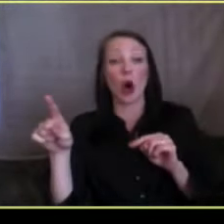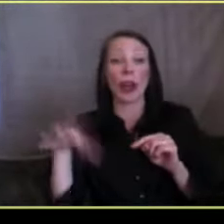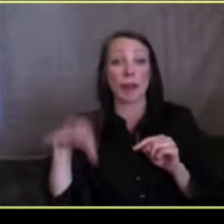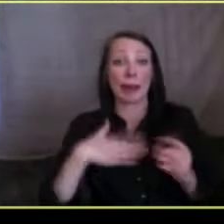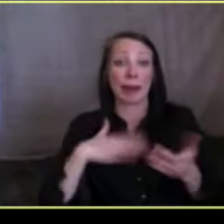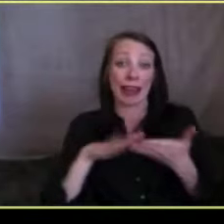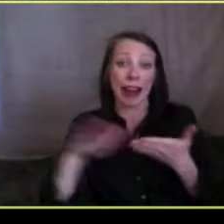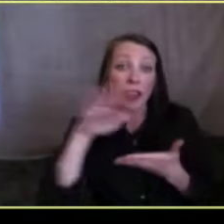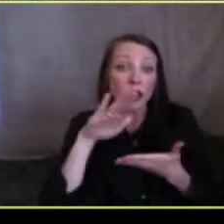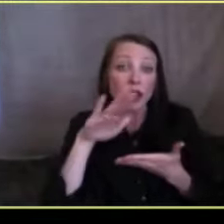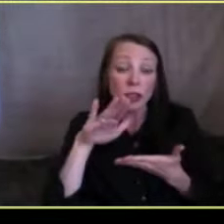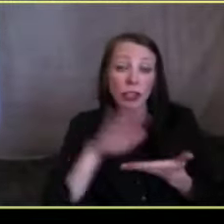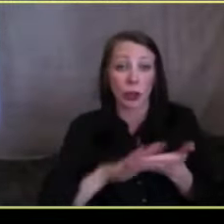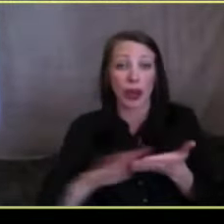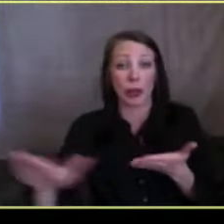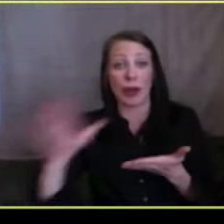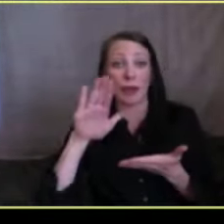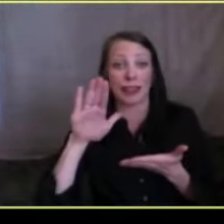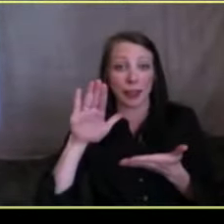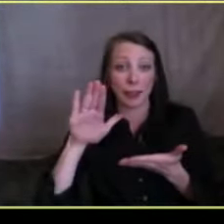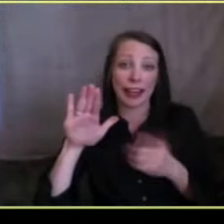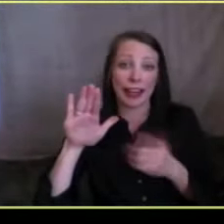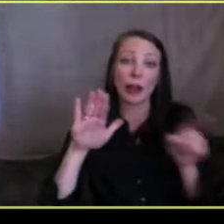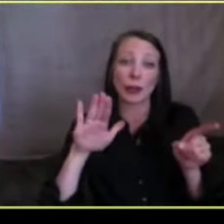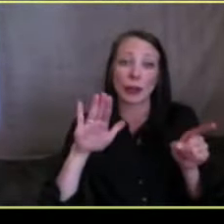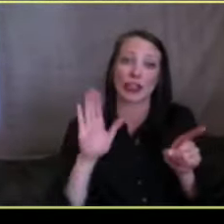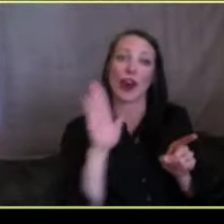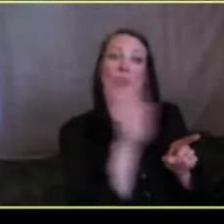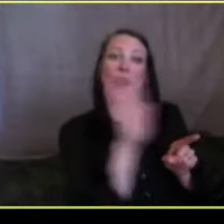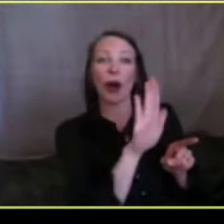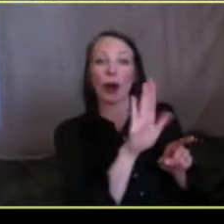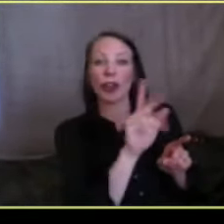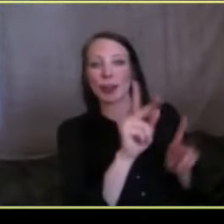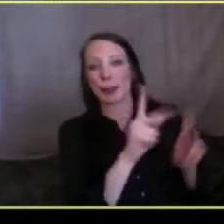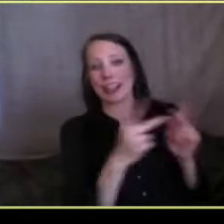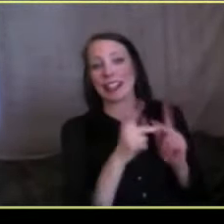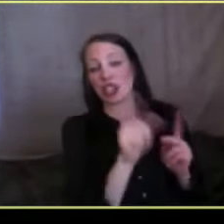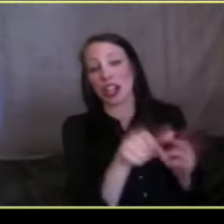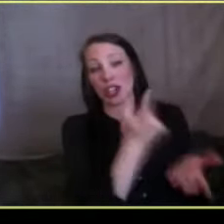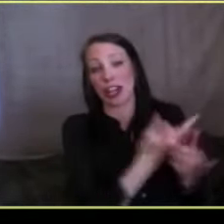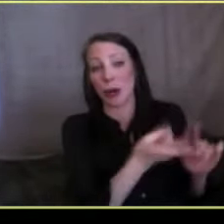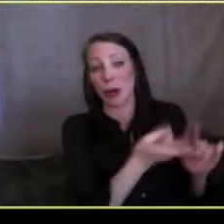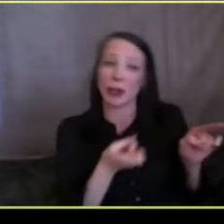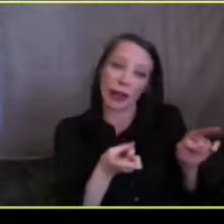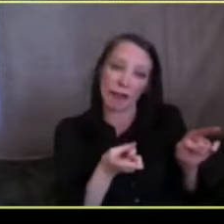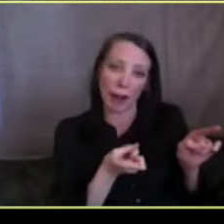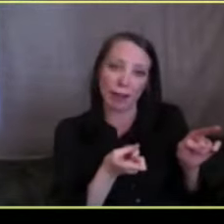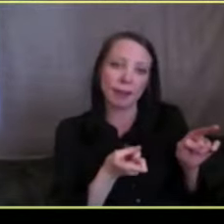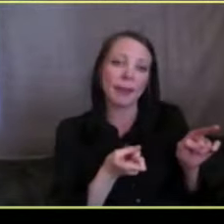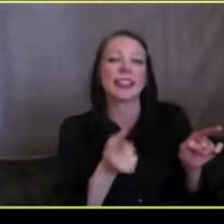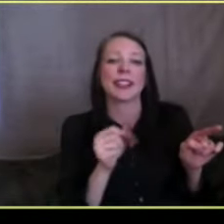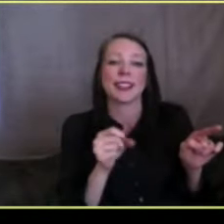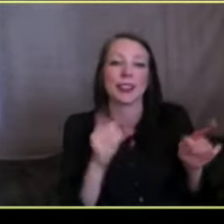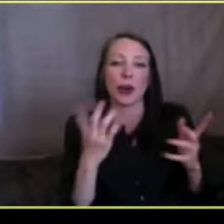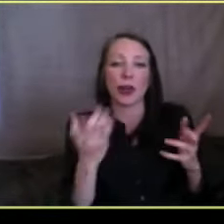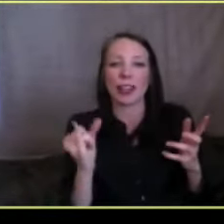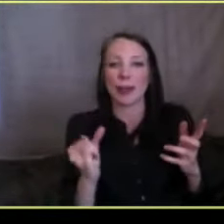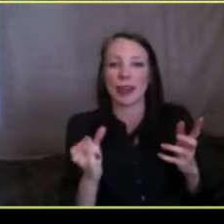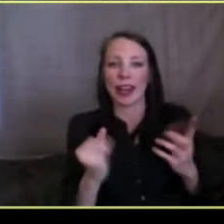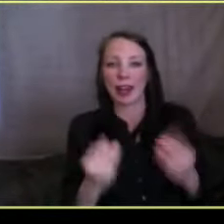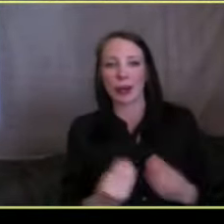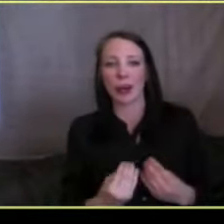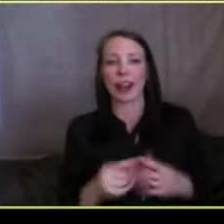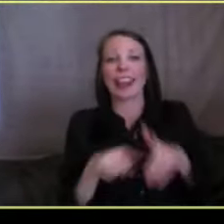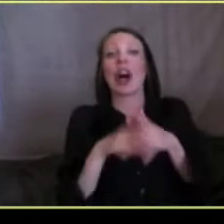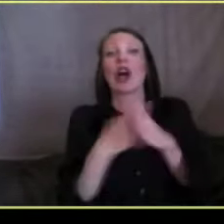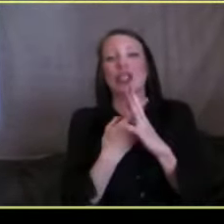even going and picking my college. So I had went and picked my college, which is the place that she actually had graduating from. So that's been